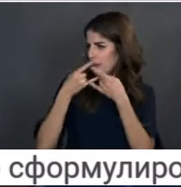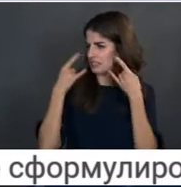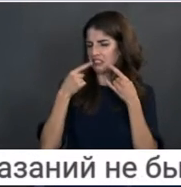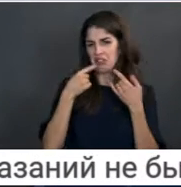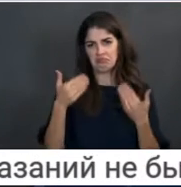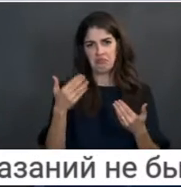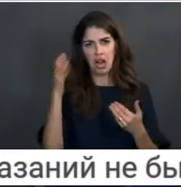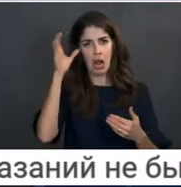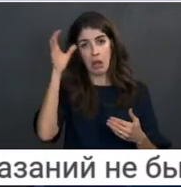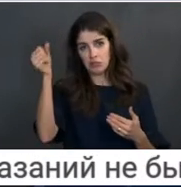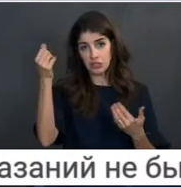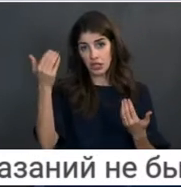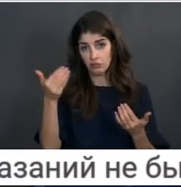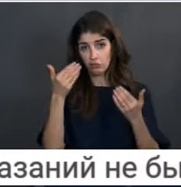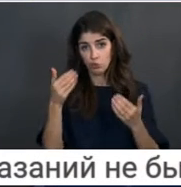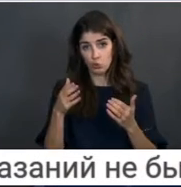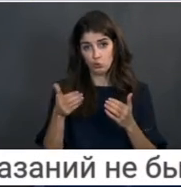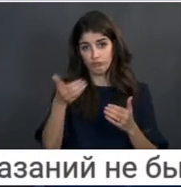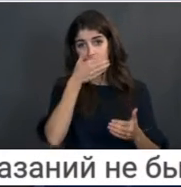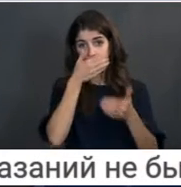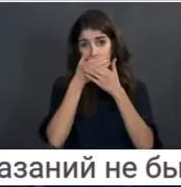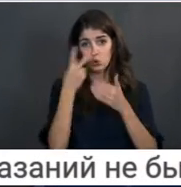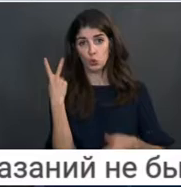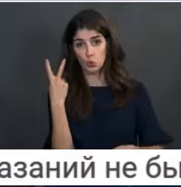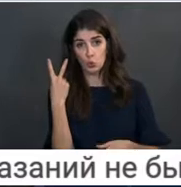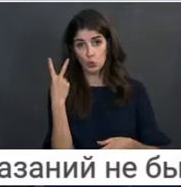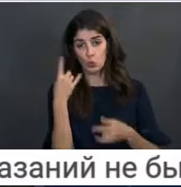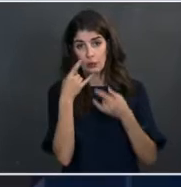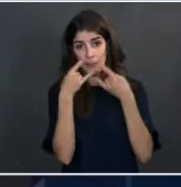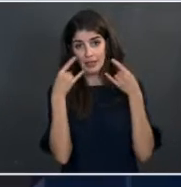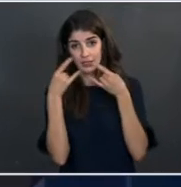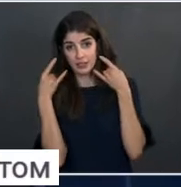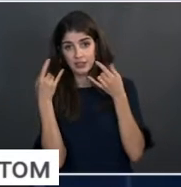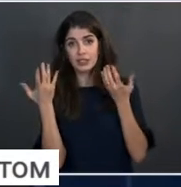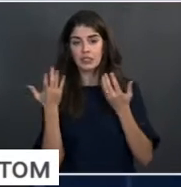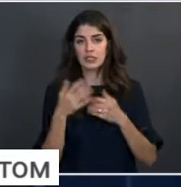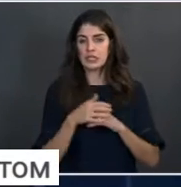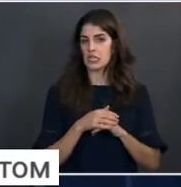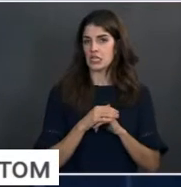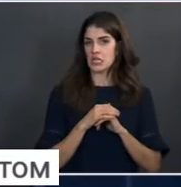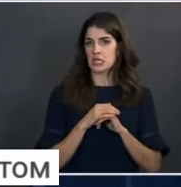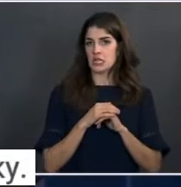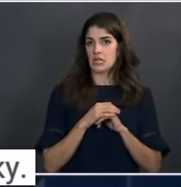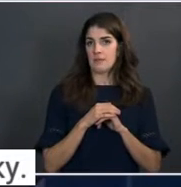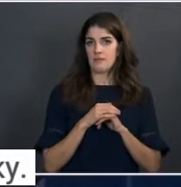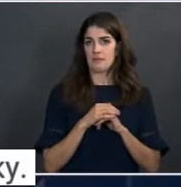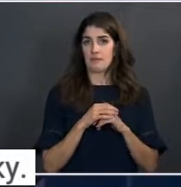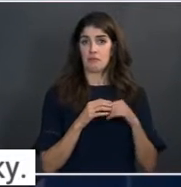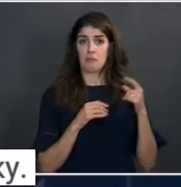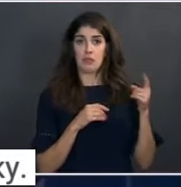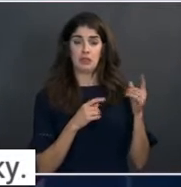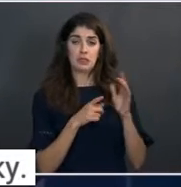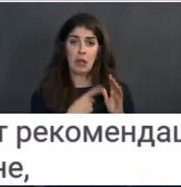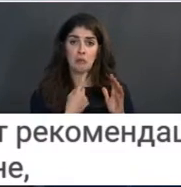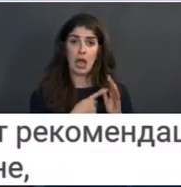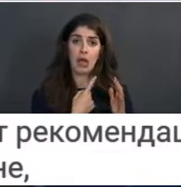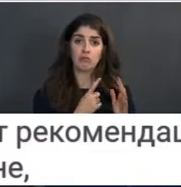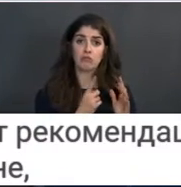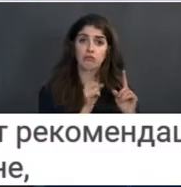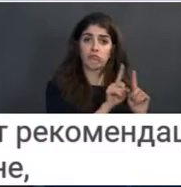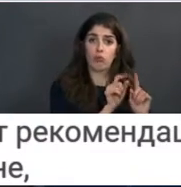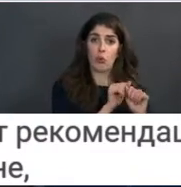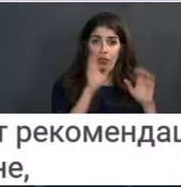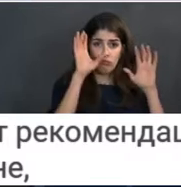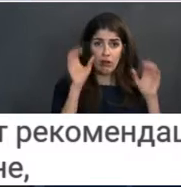it, but there hasn't been additional medical guidance given. I've been around the president where he's been wearing one mask. I think